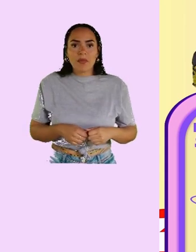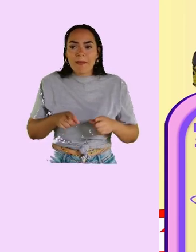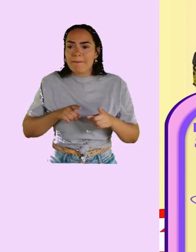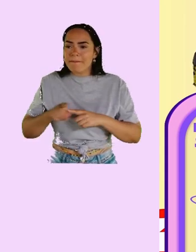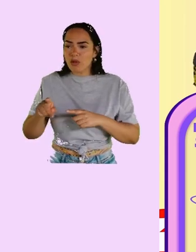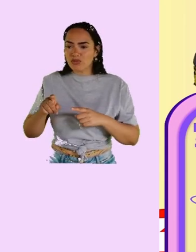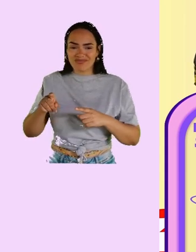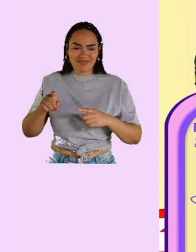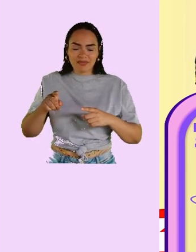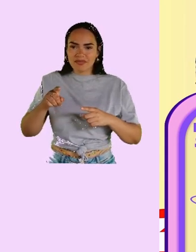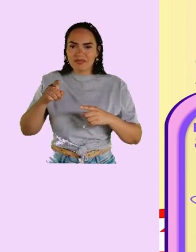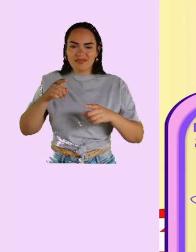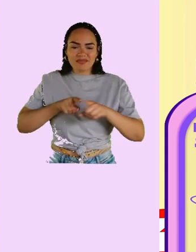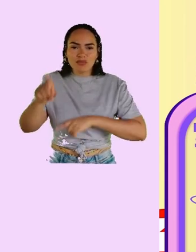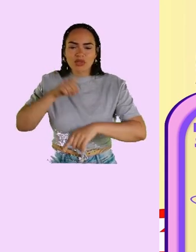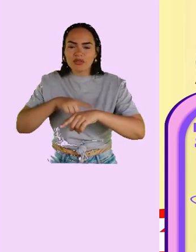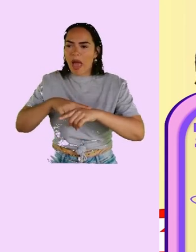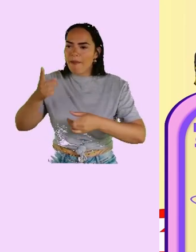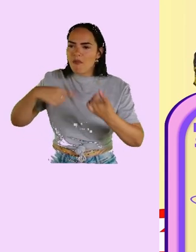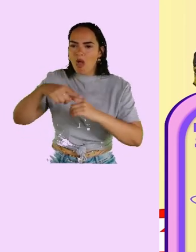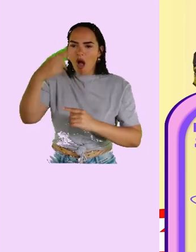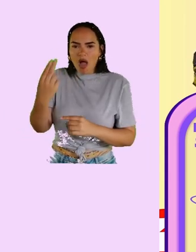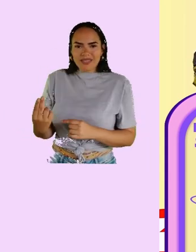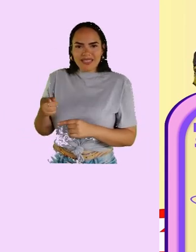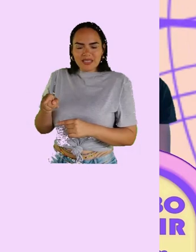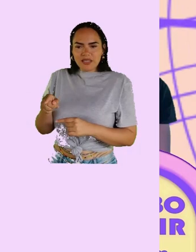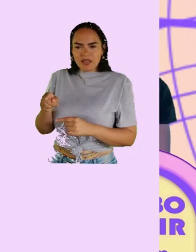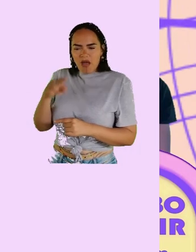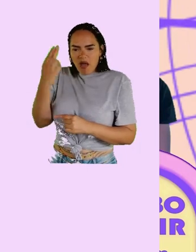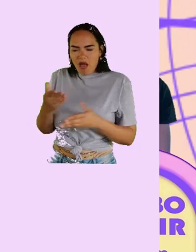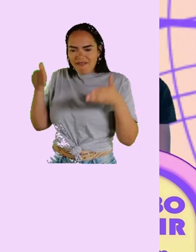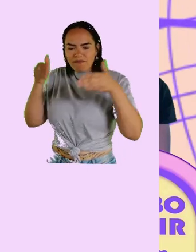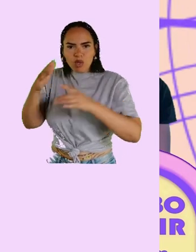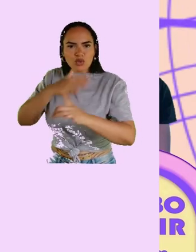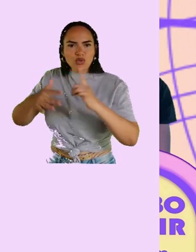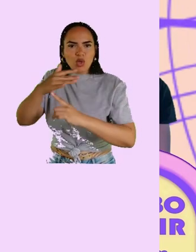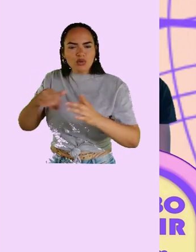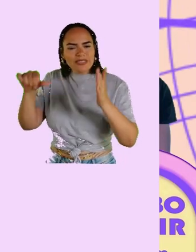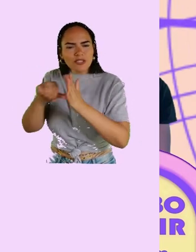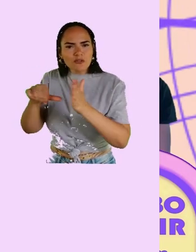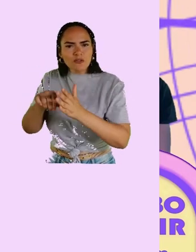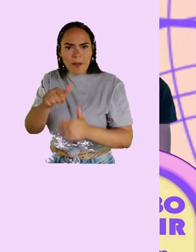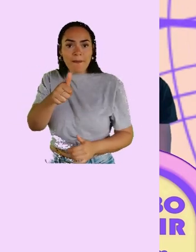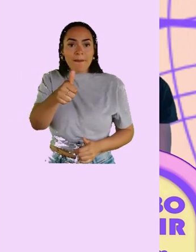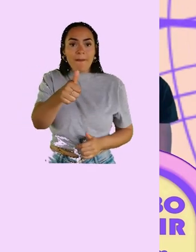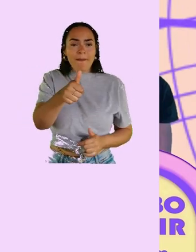of some sort, and our work speaks to social issues, sure, but if we